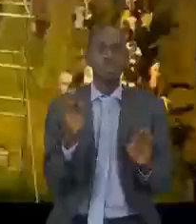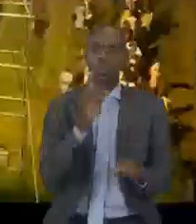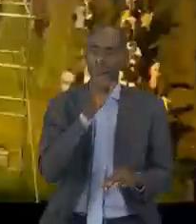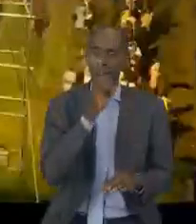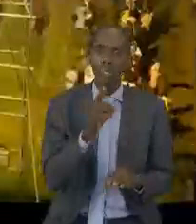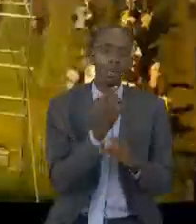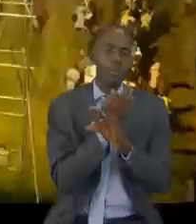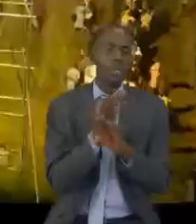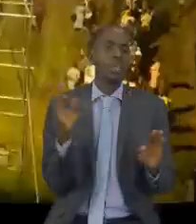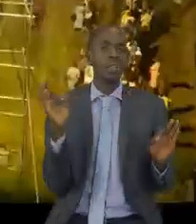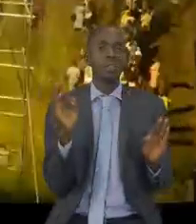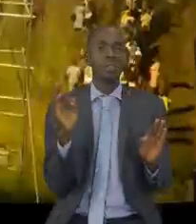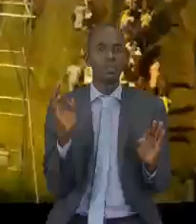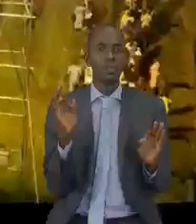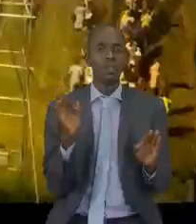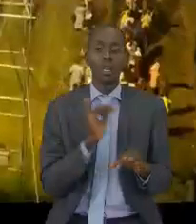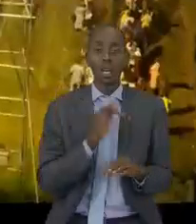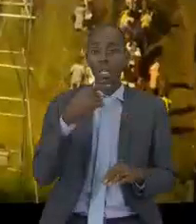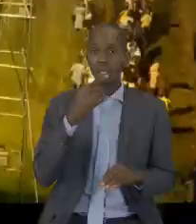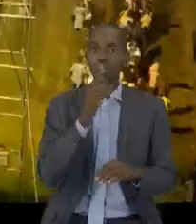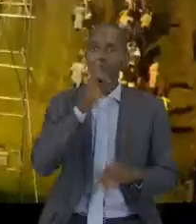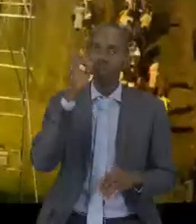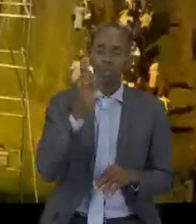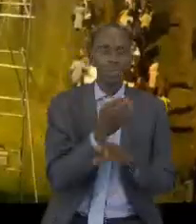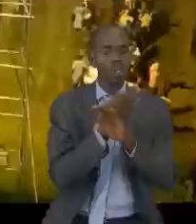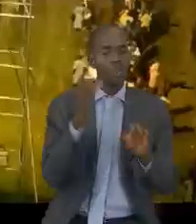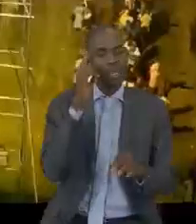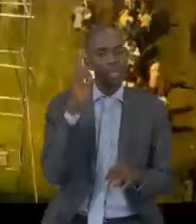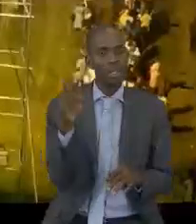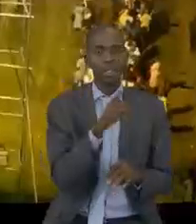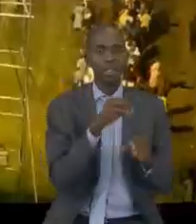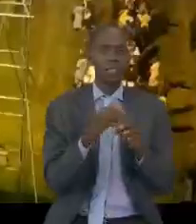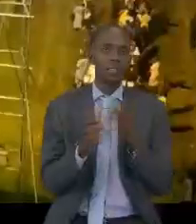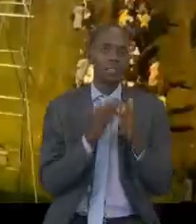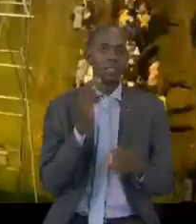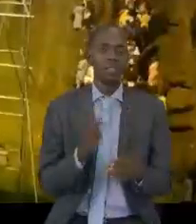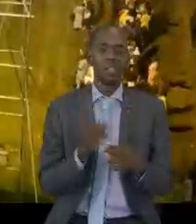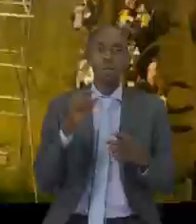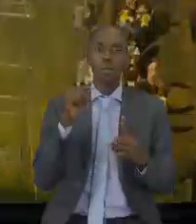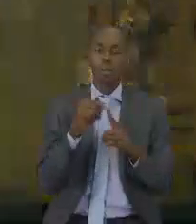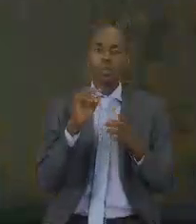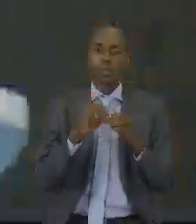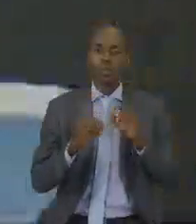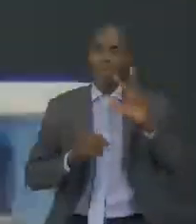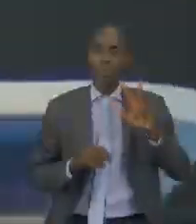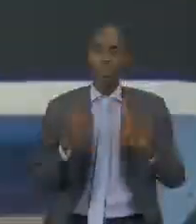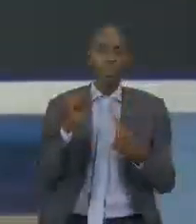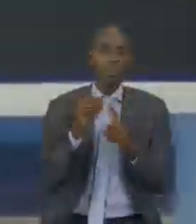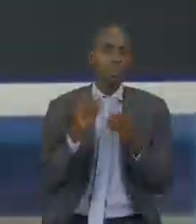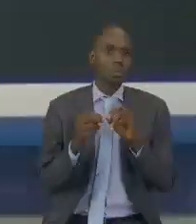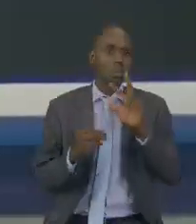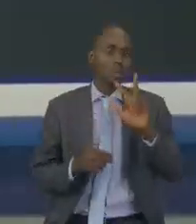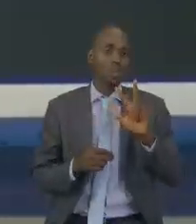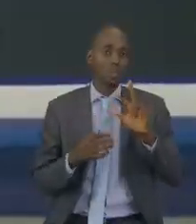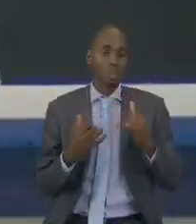sure freedom. I say sure freedom. Number three now. In number three,